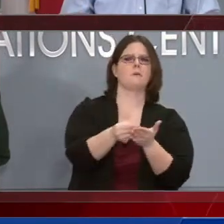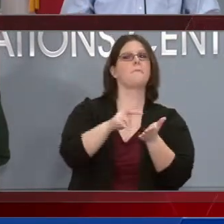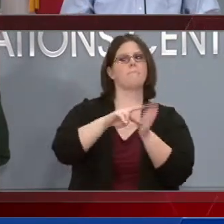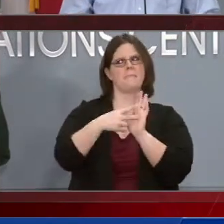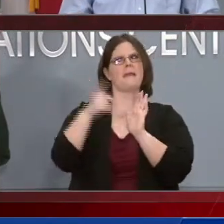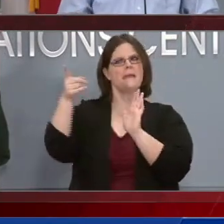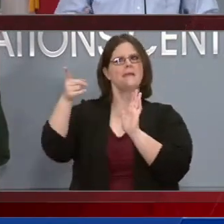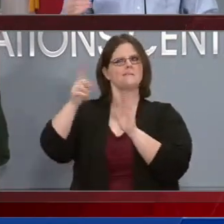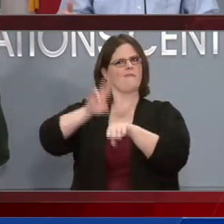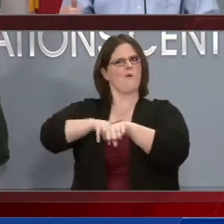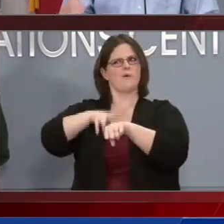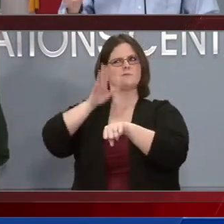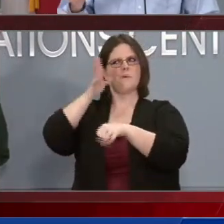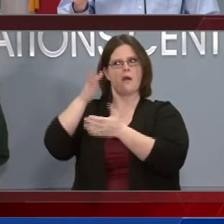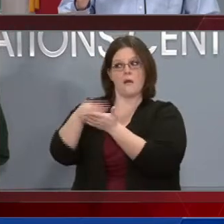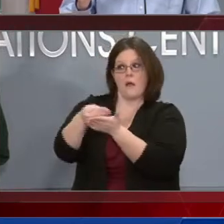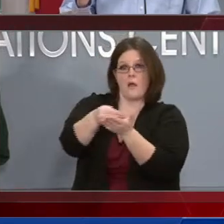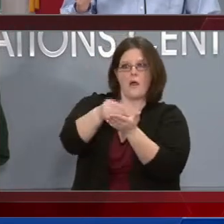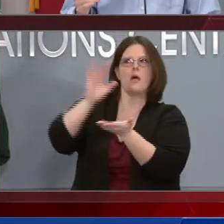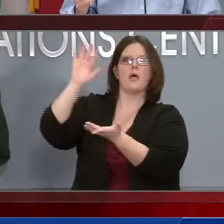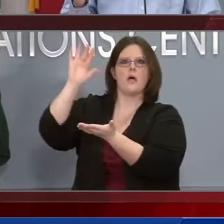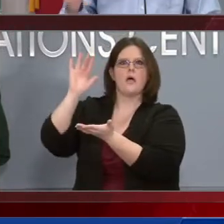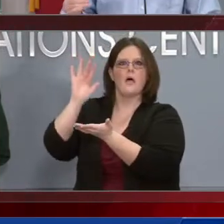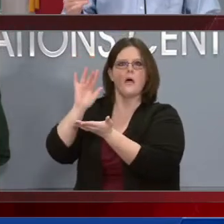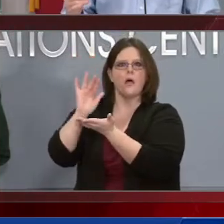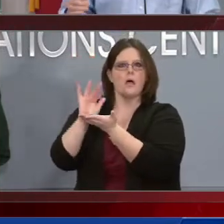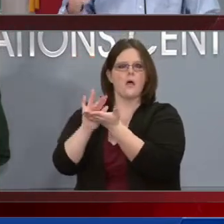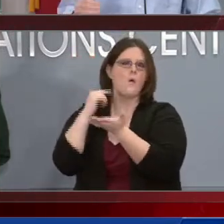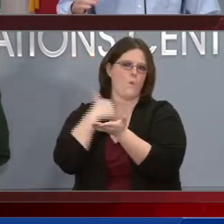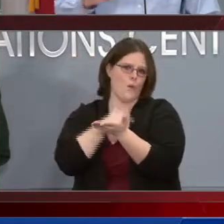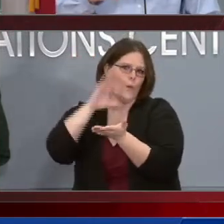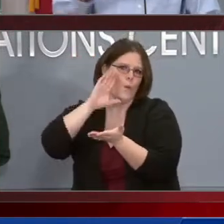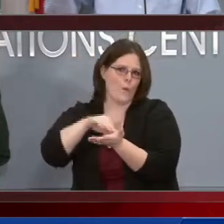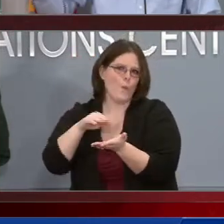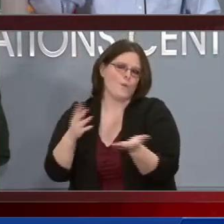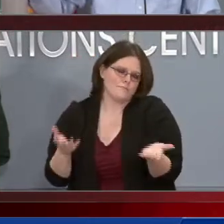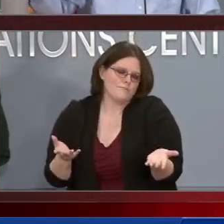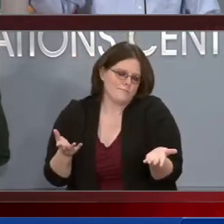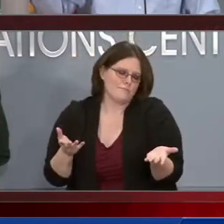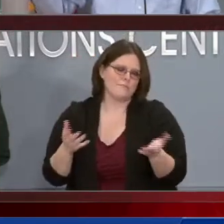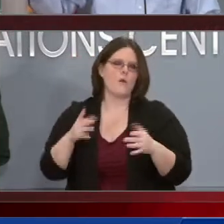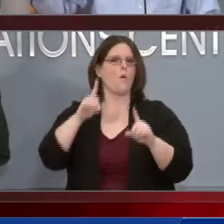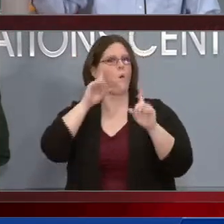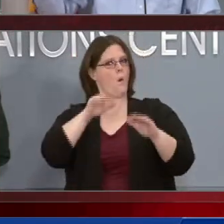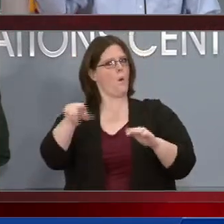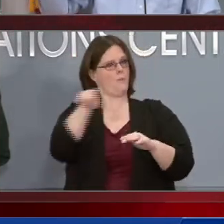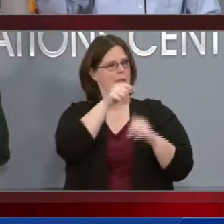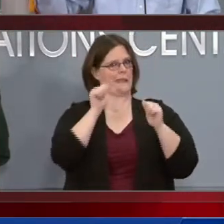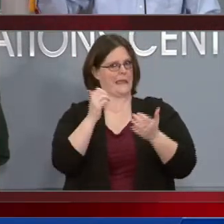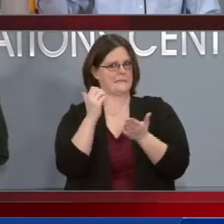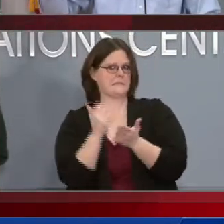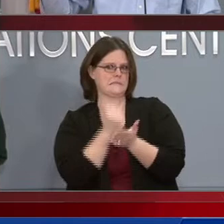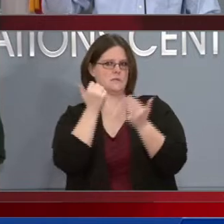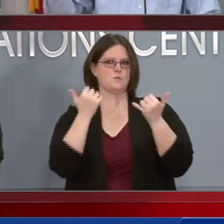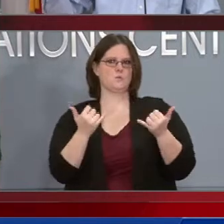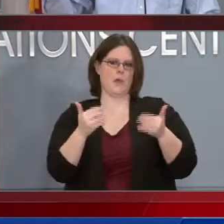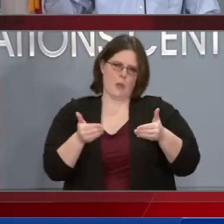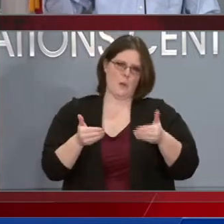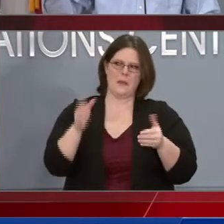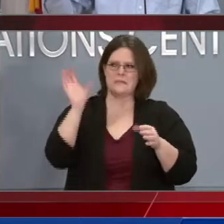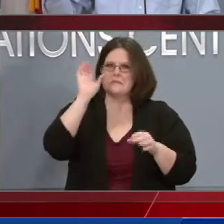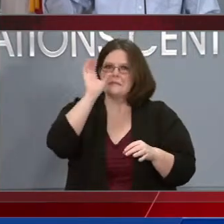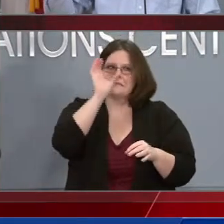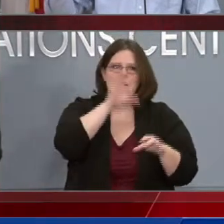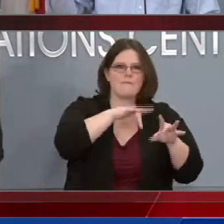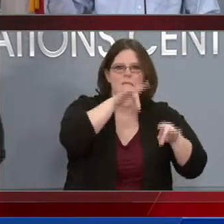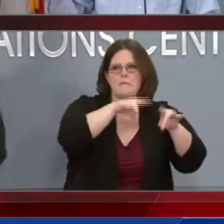begin running low on surprise that we know people will need. We hope people will take time today to check around to find